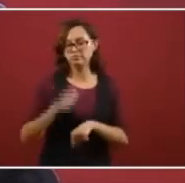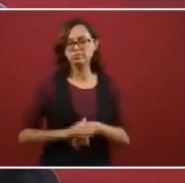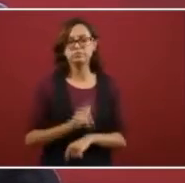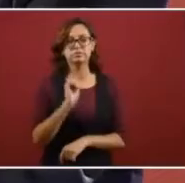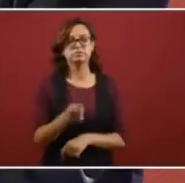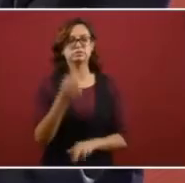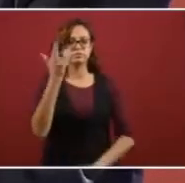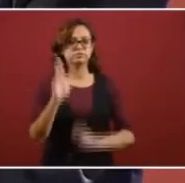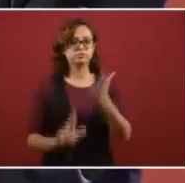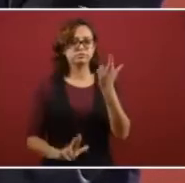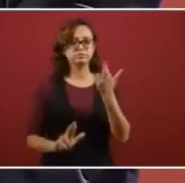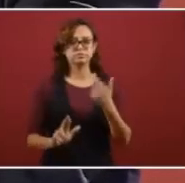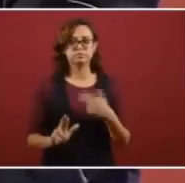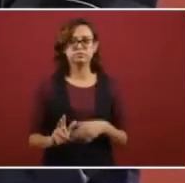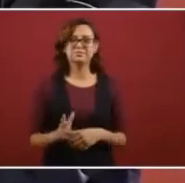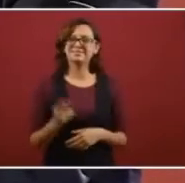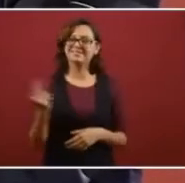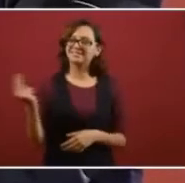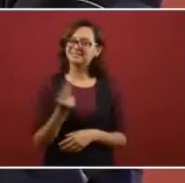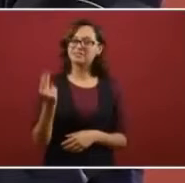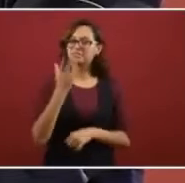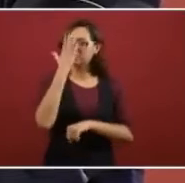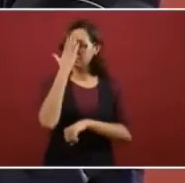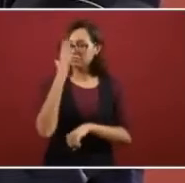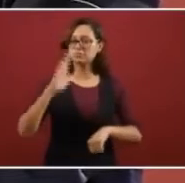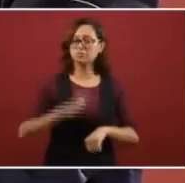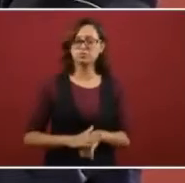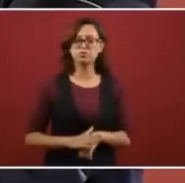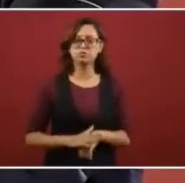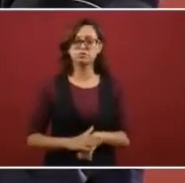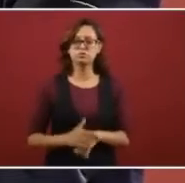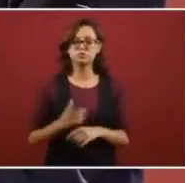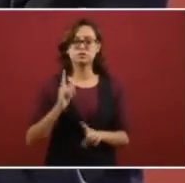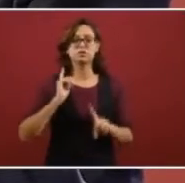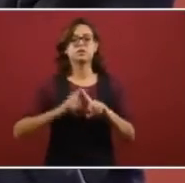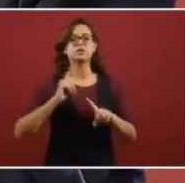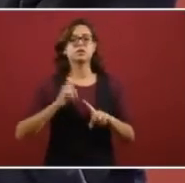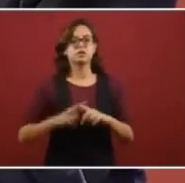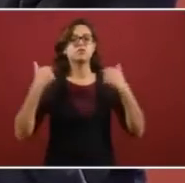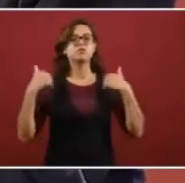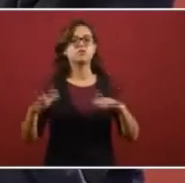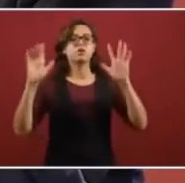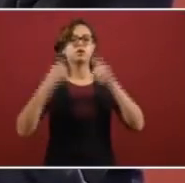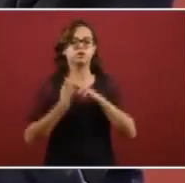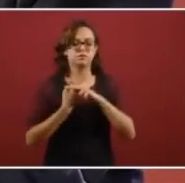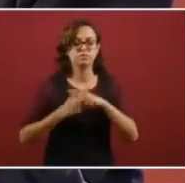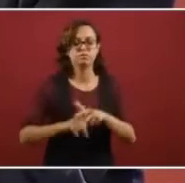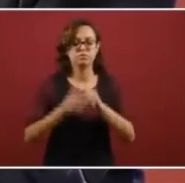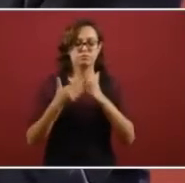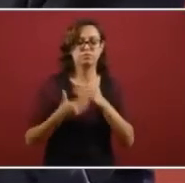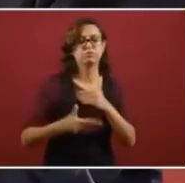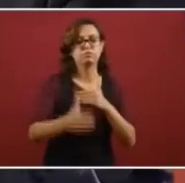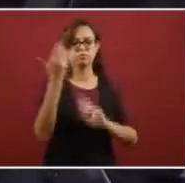of the revolution. Let's not forget the precursors of the